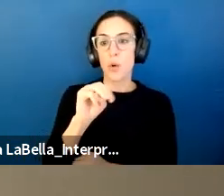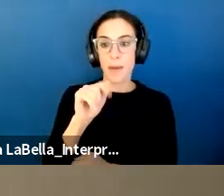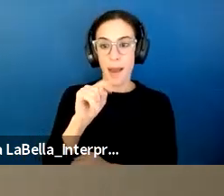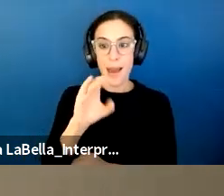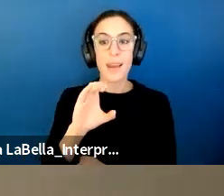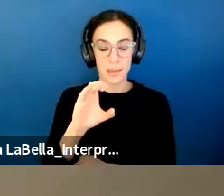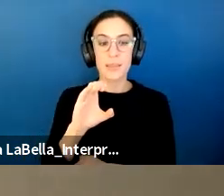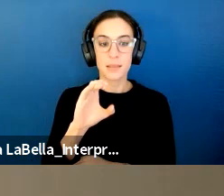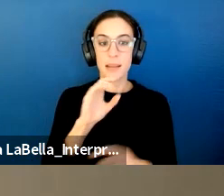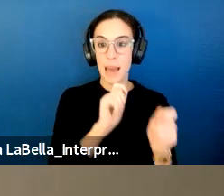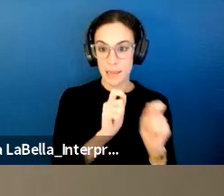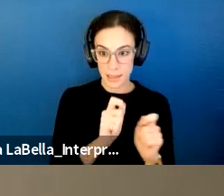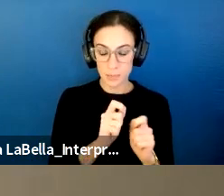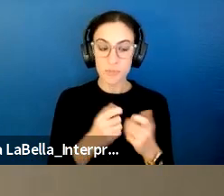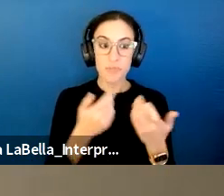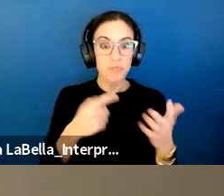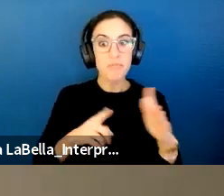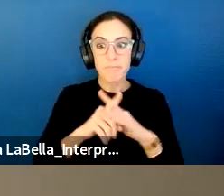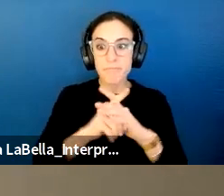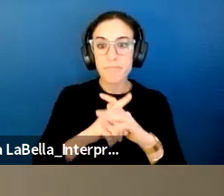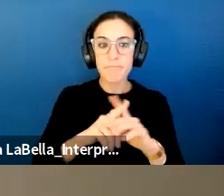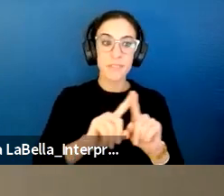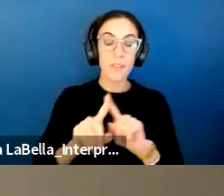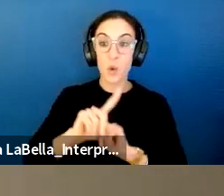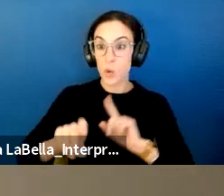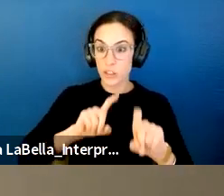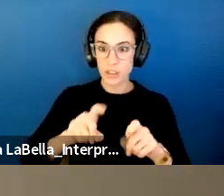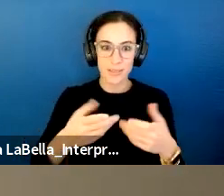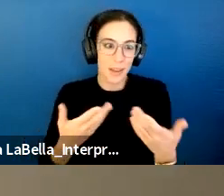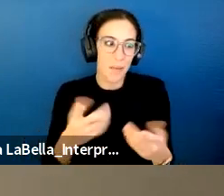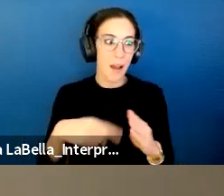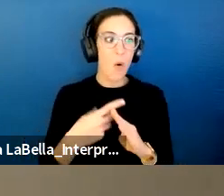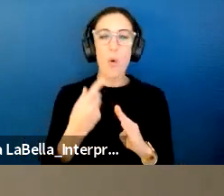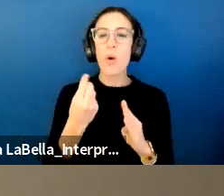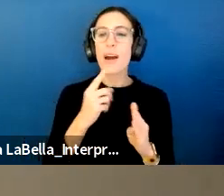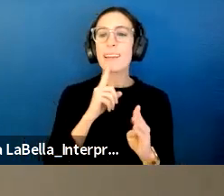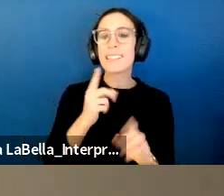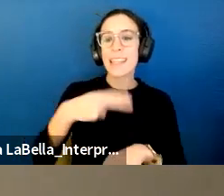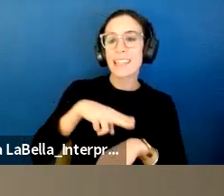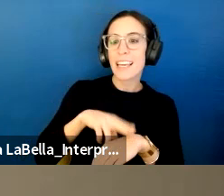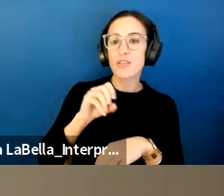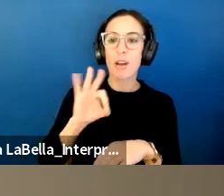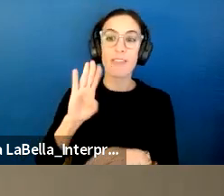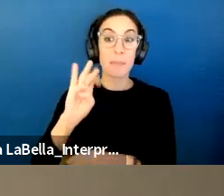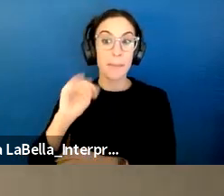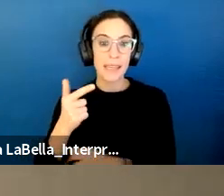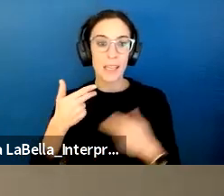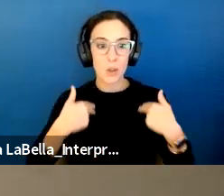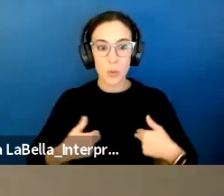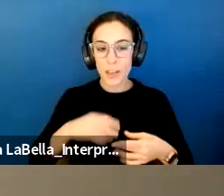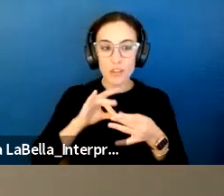So these all bring up questions for us of what is the nature of being human in terms of evolution and speeding up